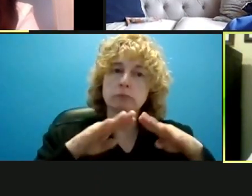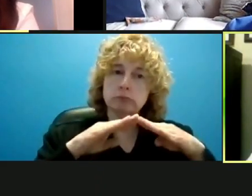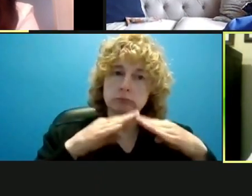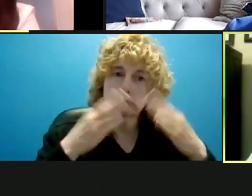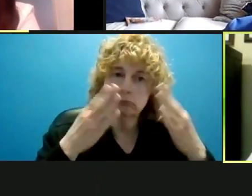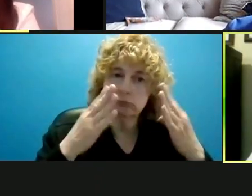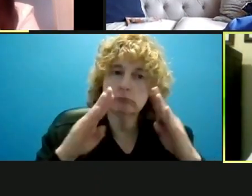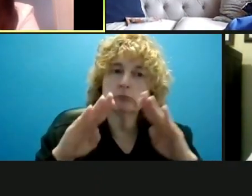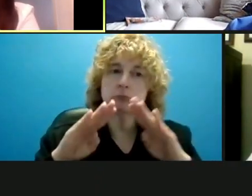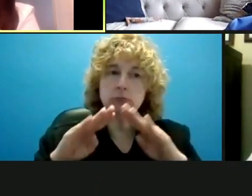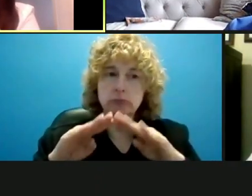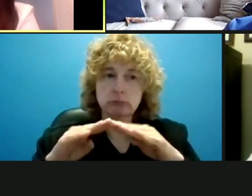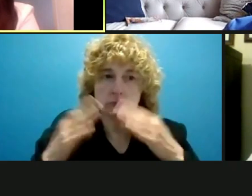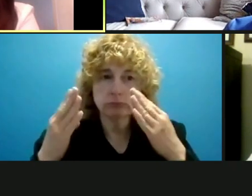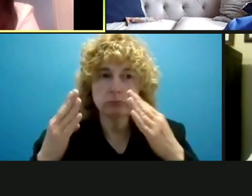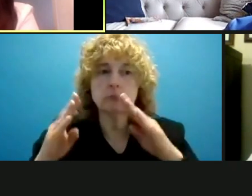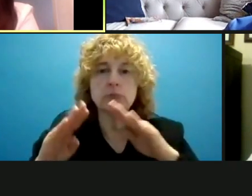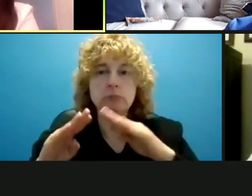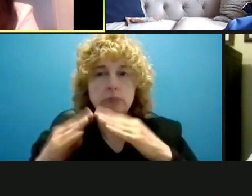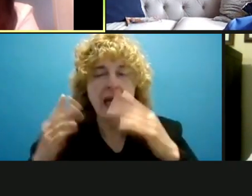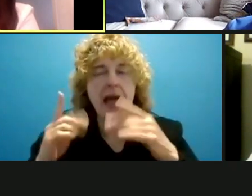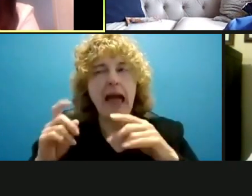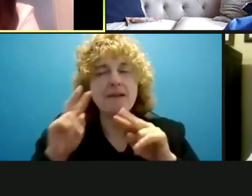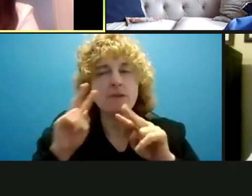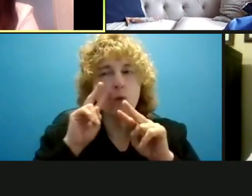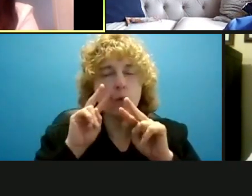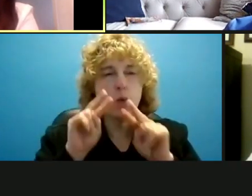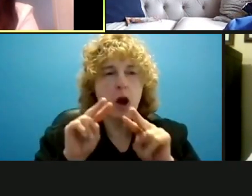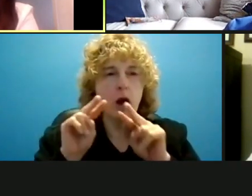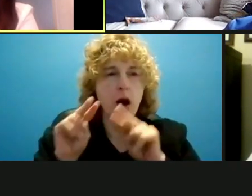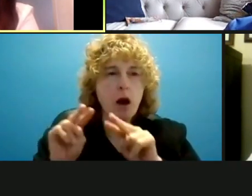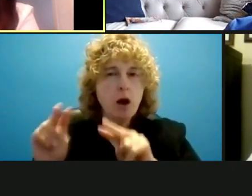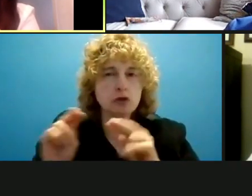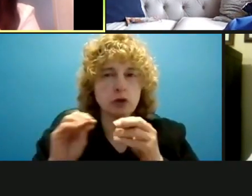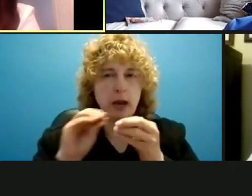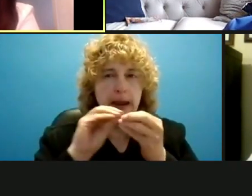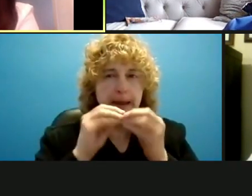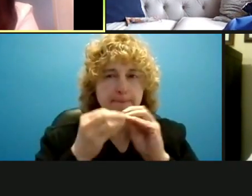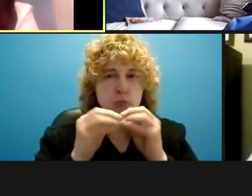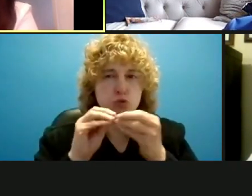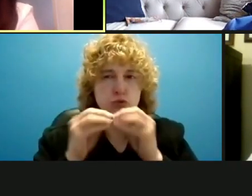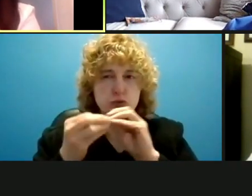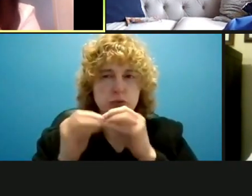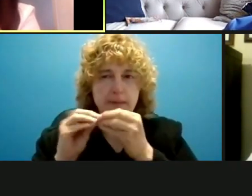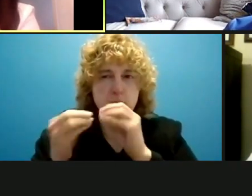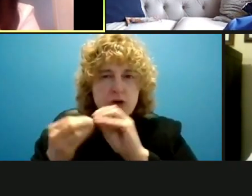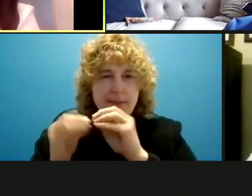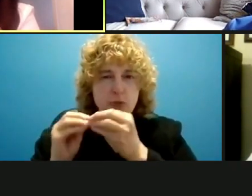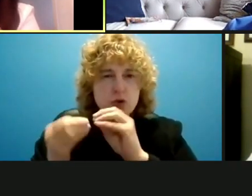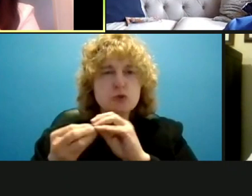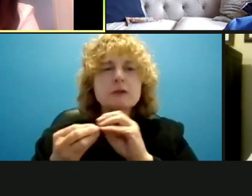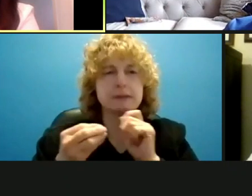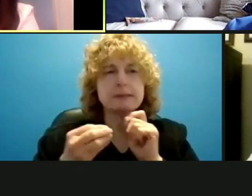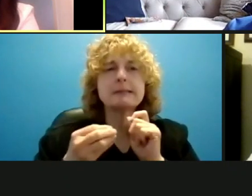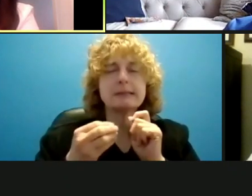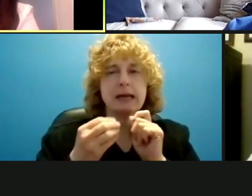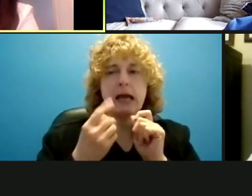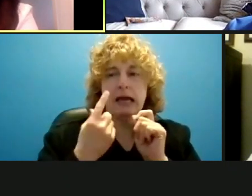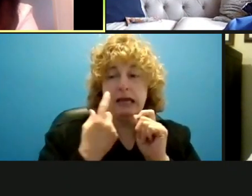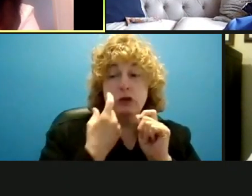the numbers. How are they doing? Because we were sort of, I guess, taken aback with this recent surge